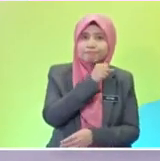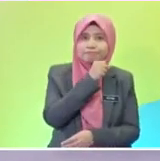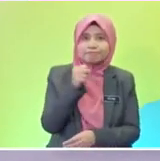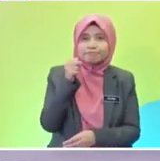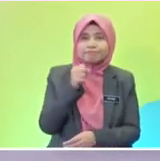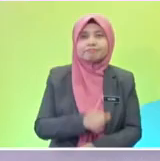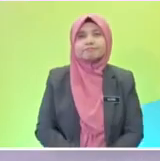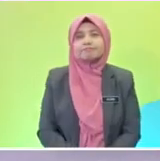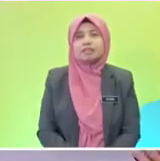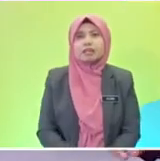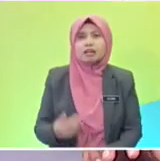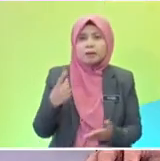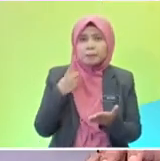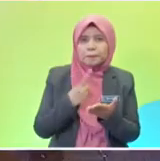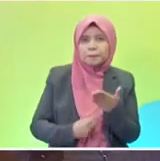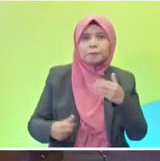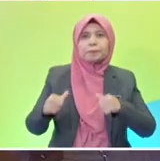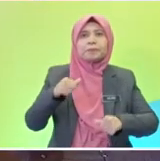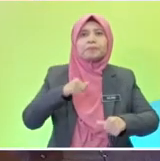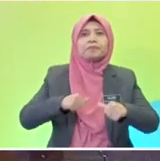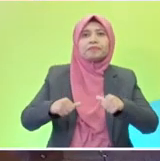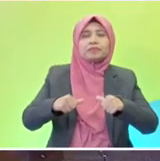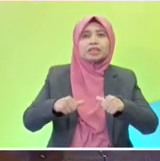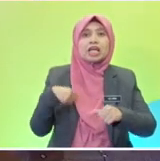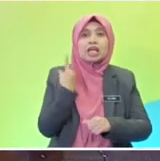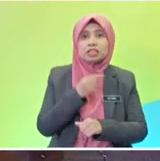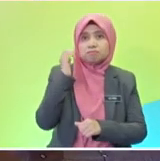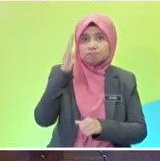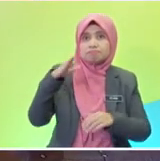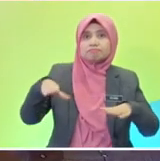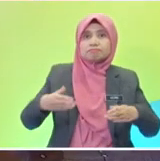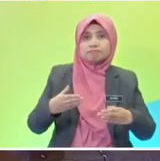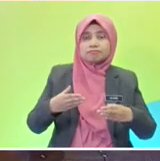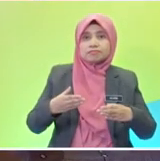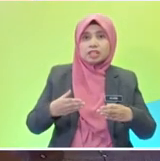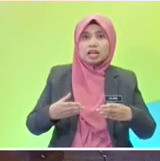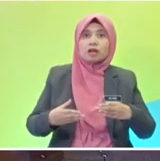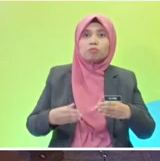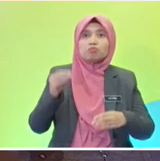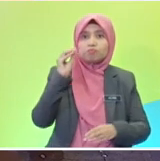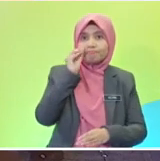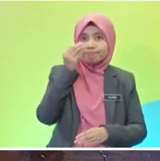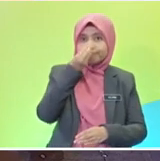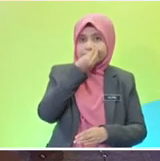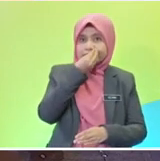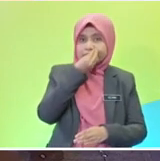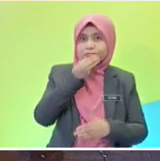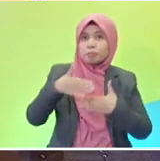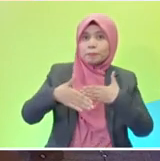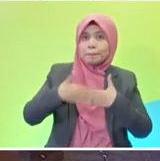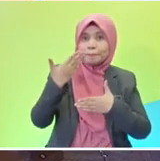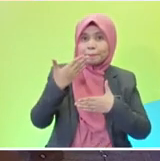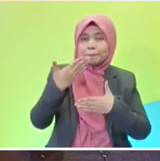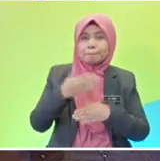bit of activity? Yes, we are going to make a simple flower craft. Wow. Okay, what do we need